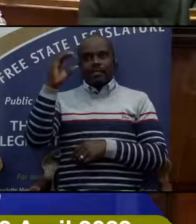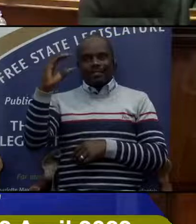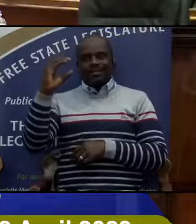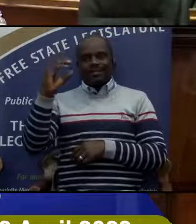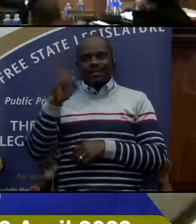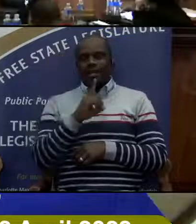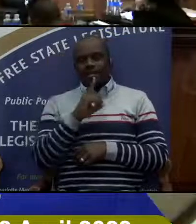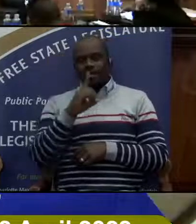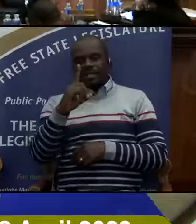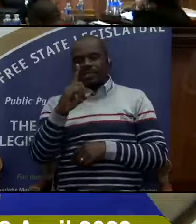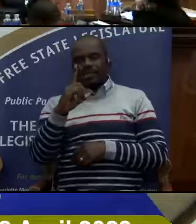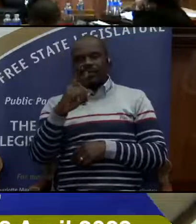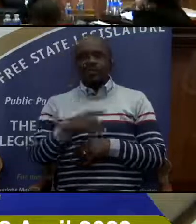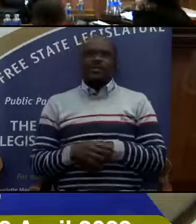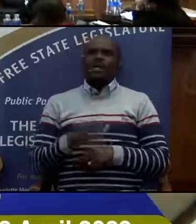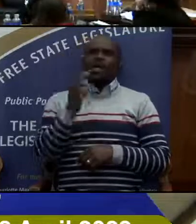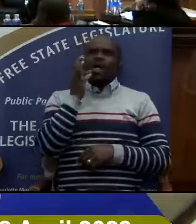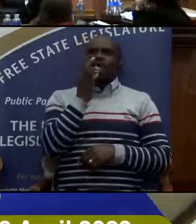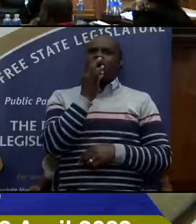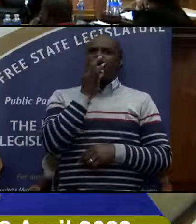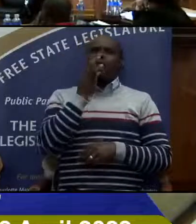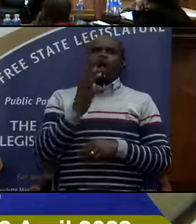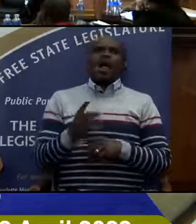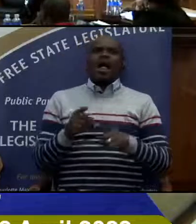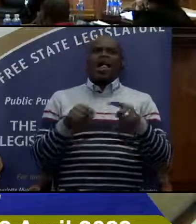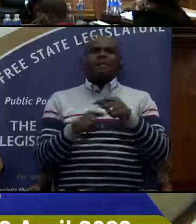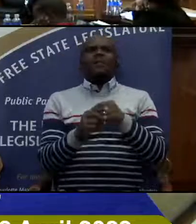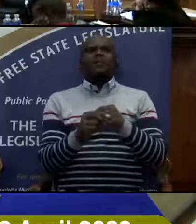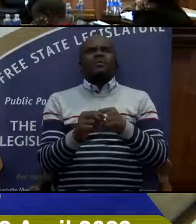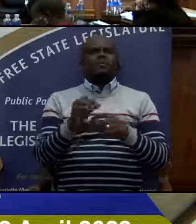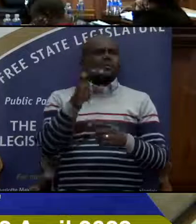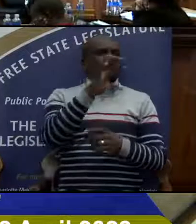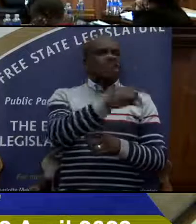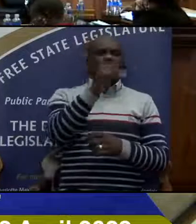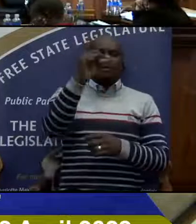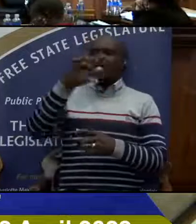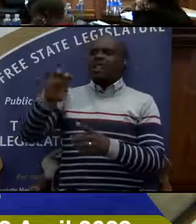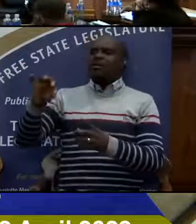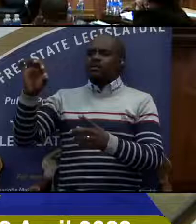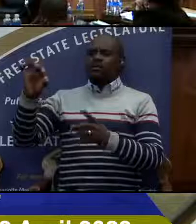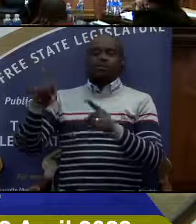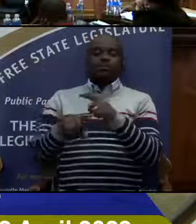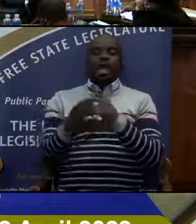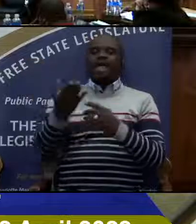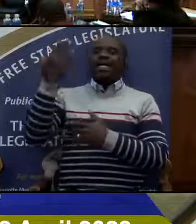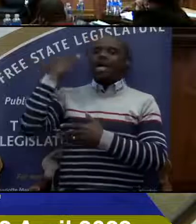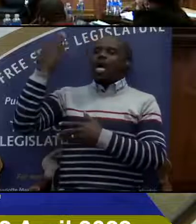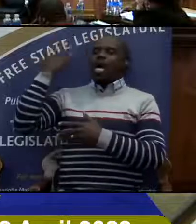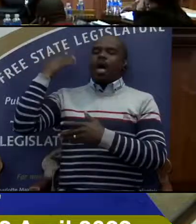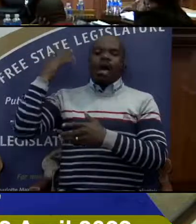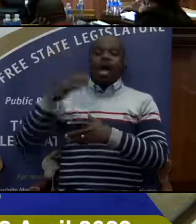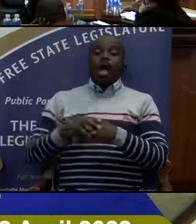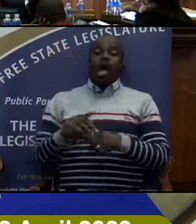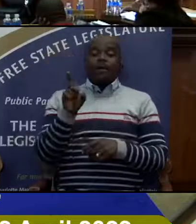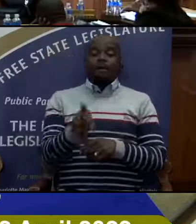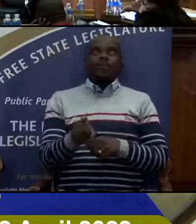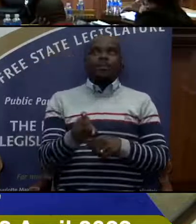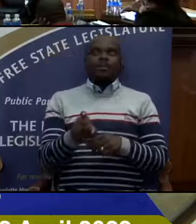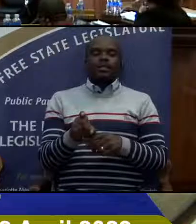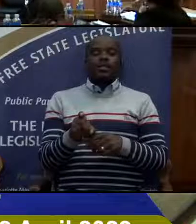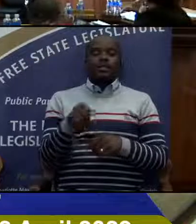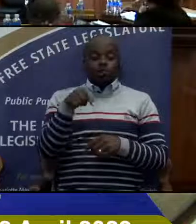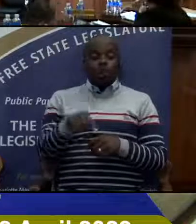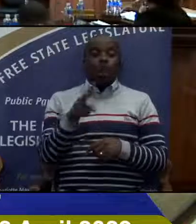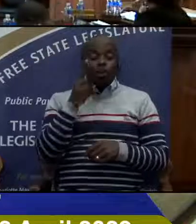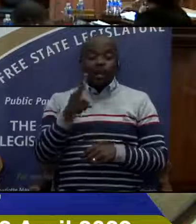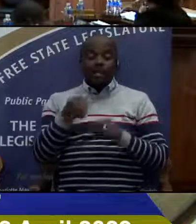failures to historical figures like Van Riebeeck. They blame current unemployment, poverty